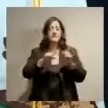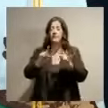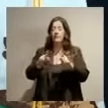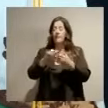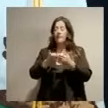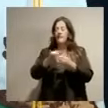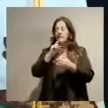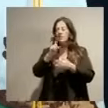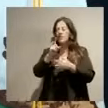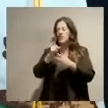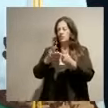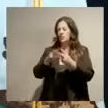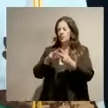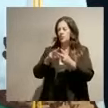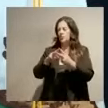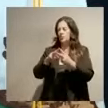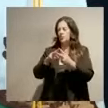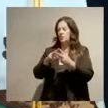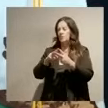there are two